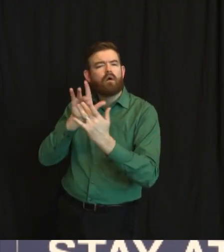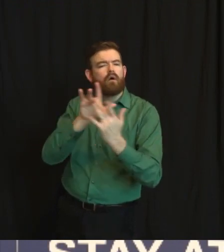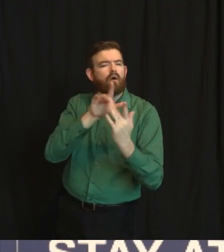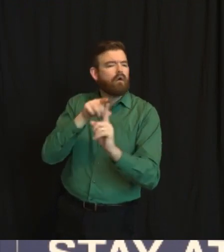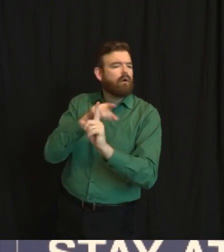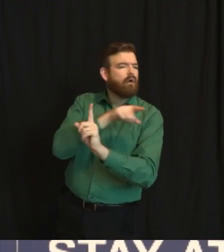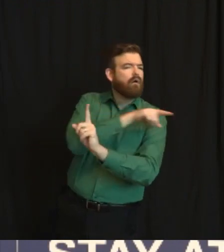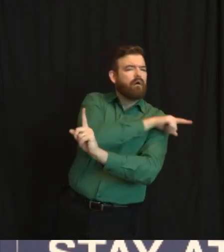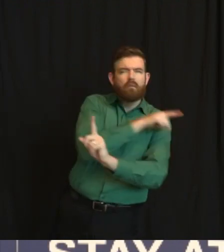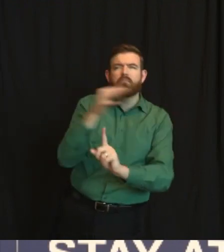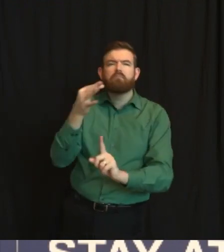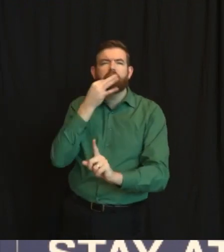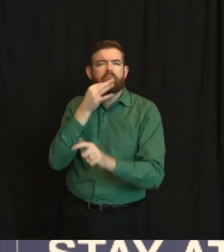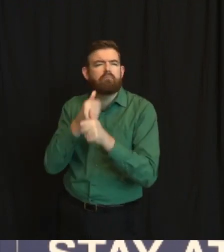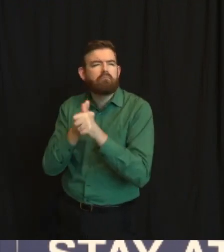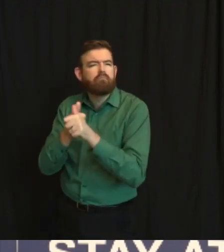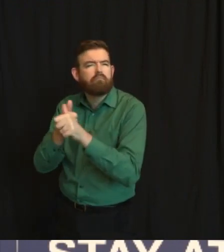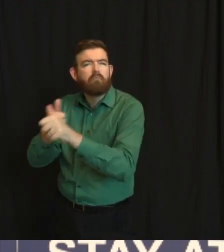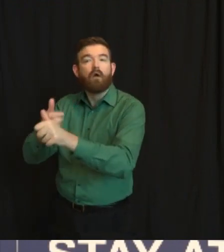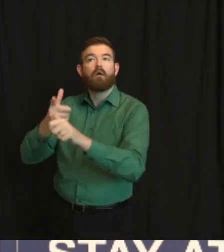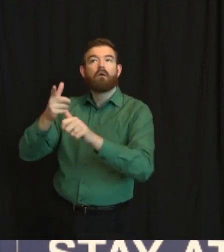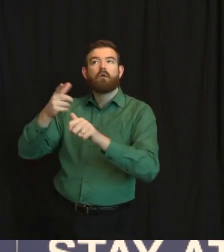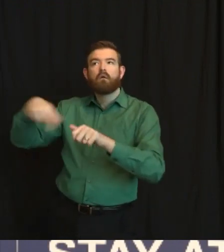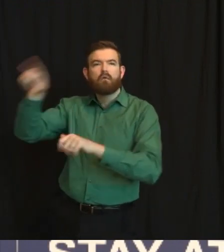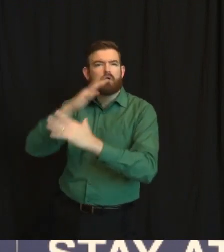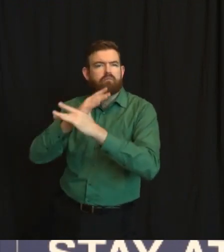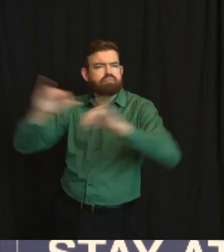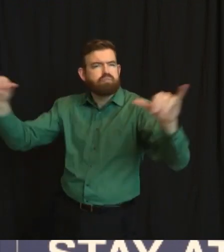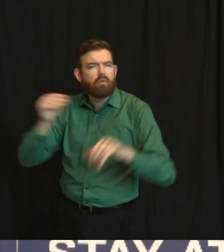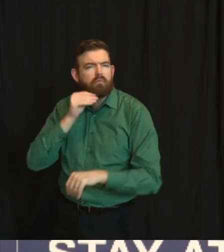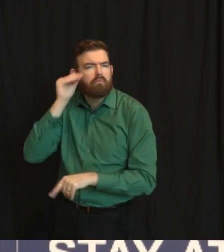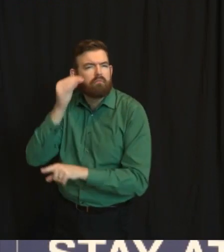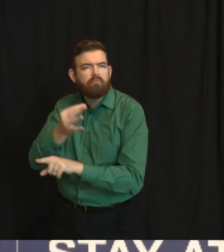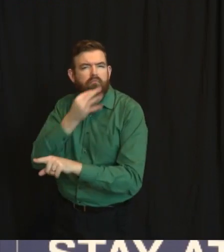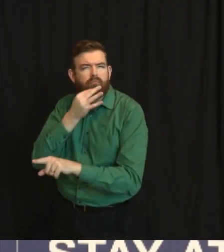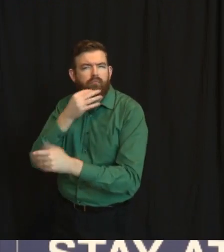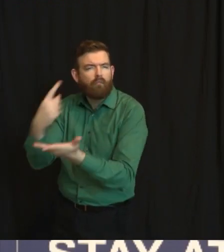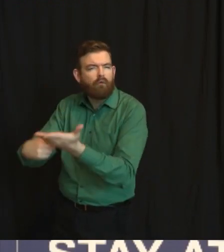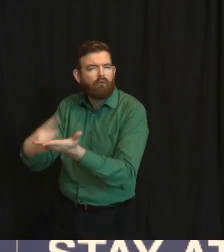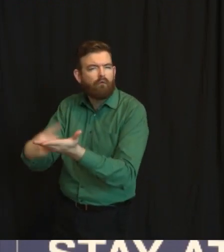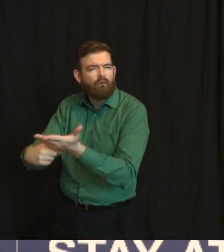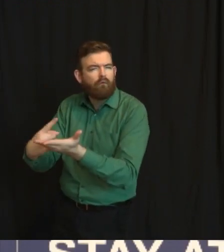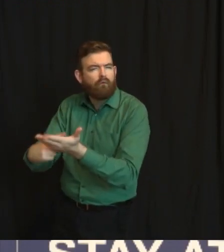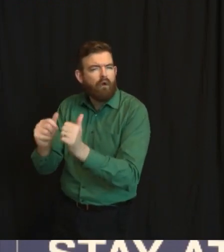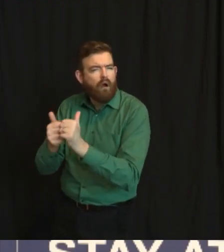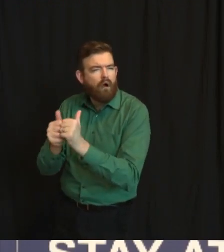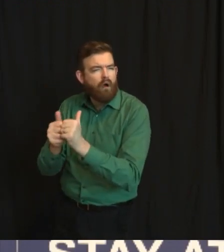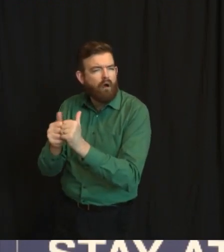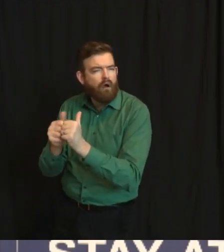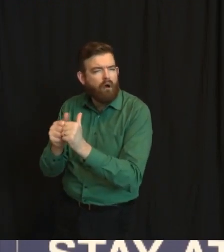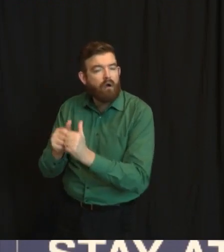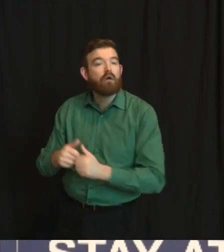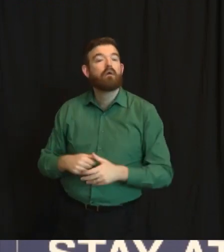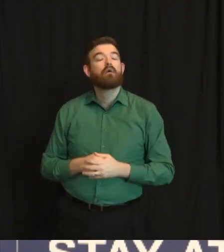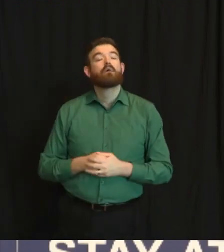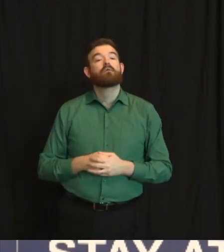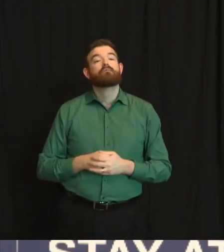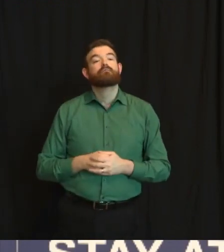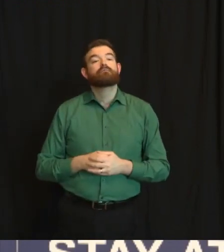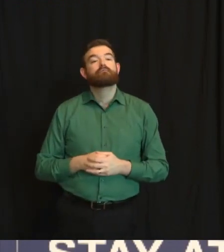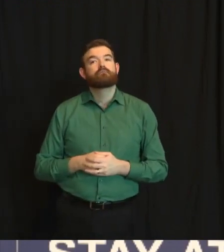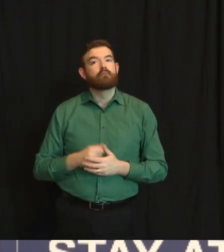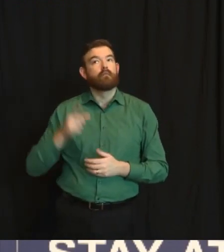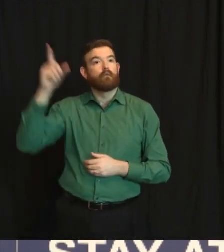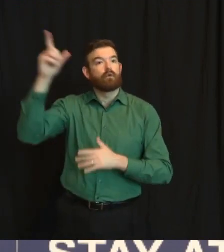distancing, and they are beginning to very slowly lift the restrictions. They have developed a very